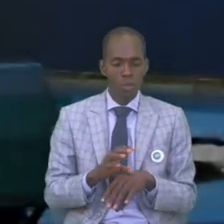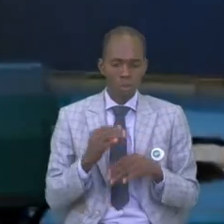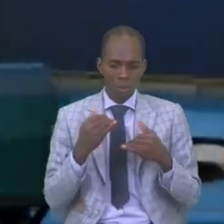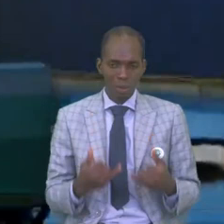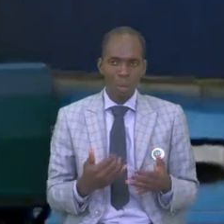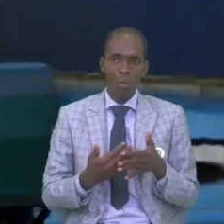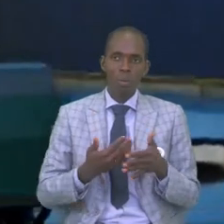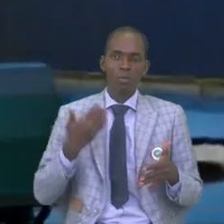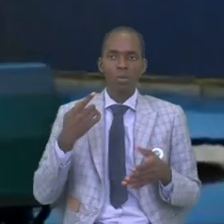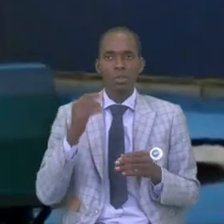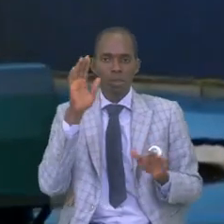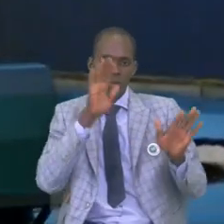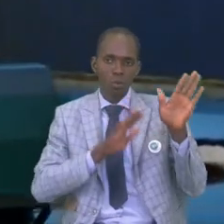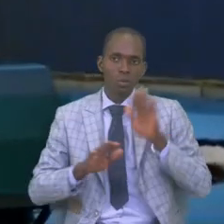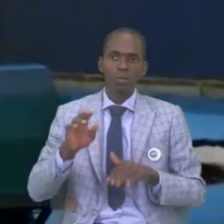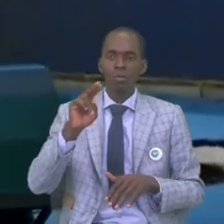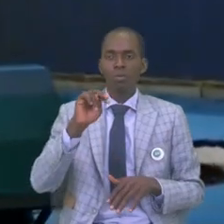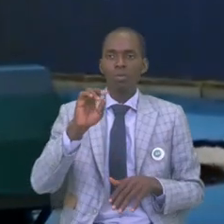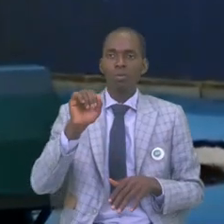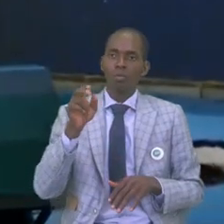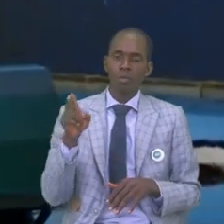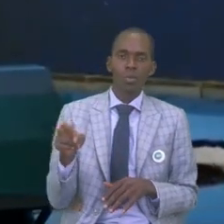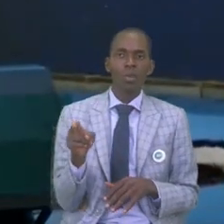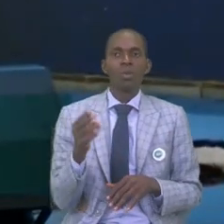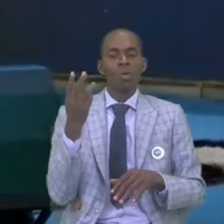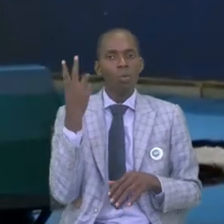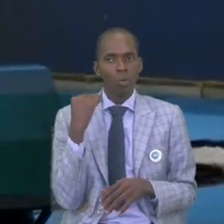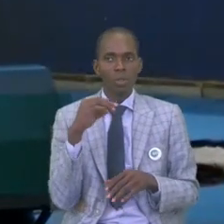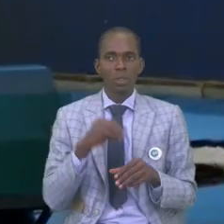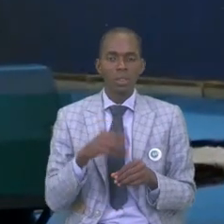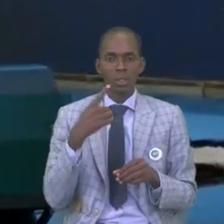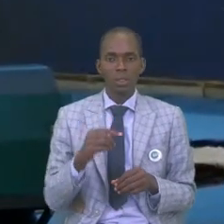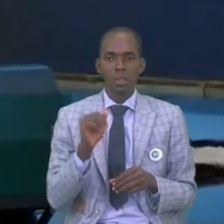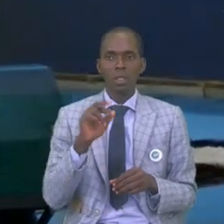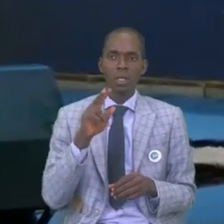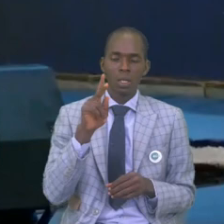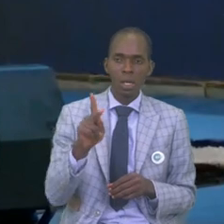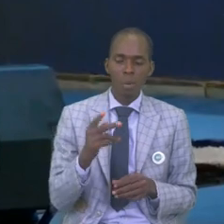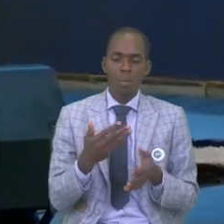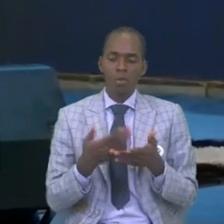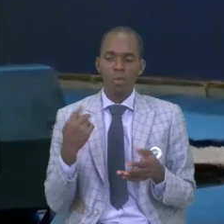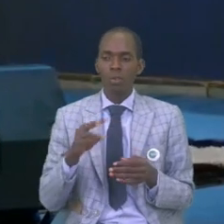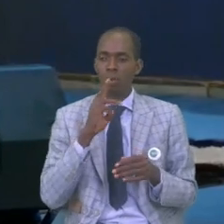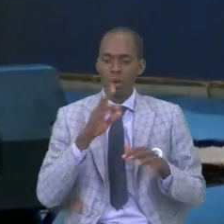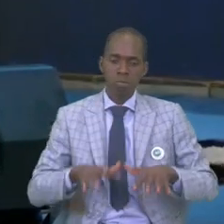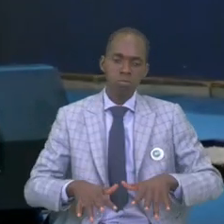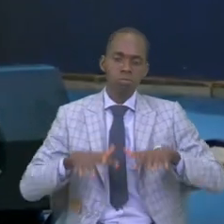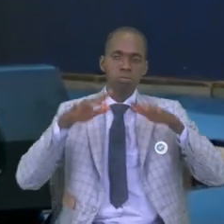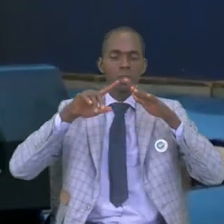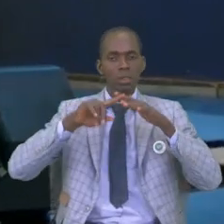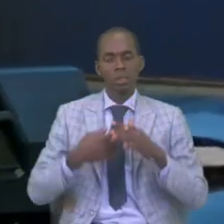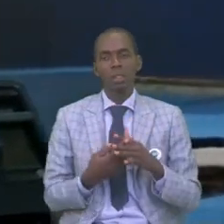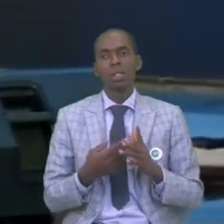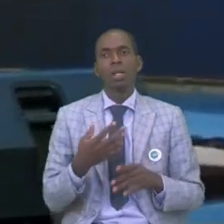Noah was in the ark, safe and preserved before the waters of the flood began to fall. And